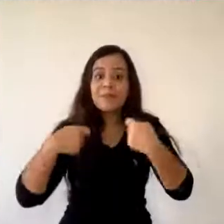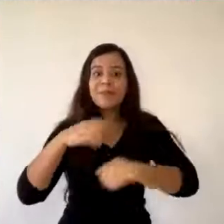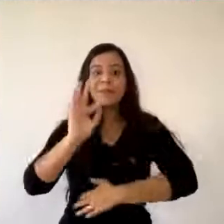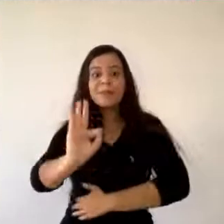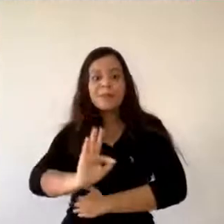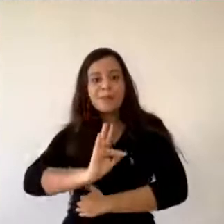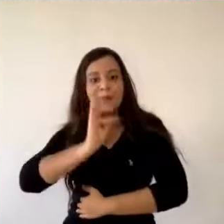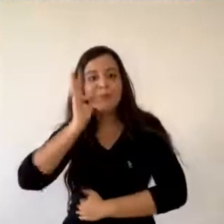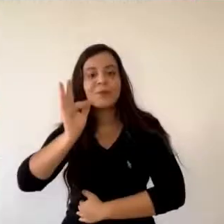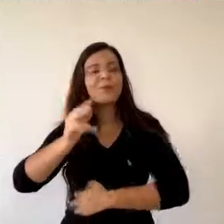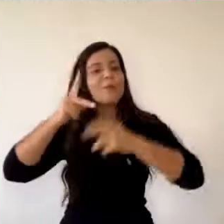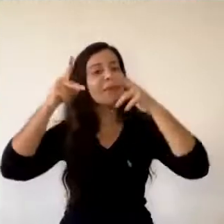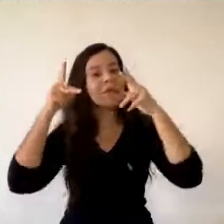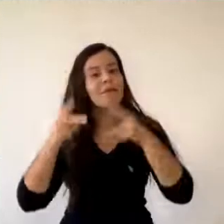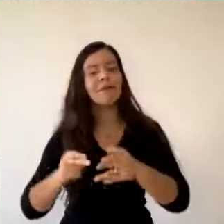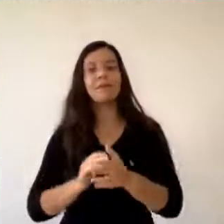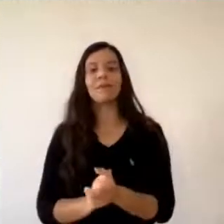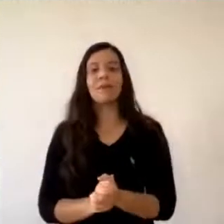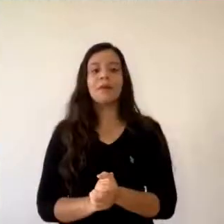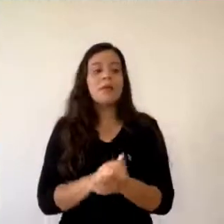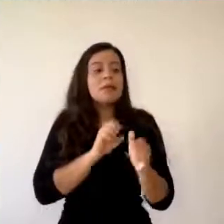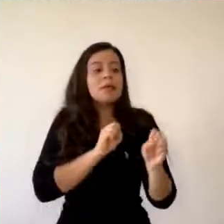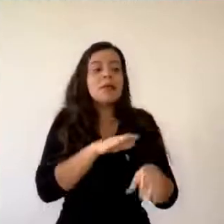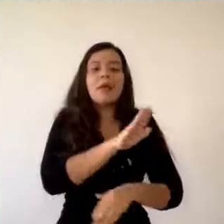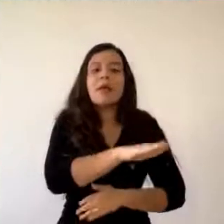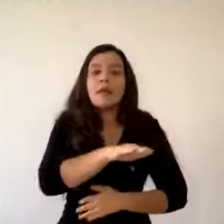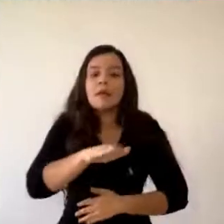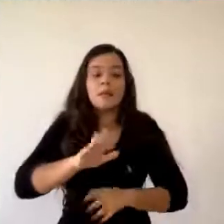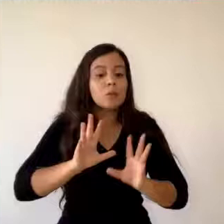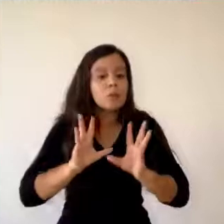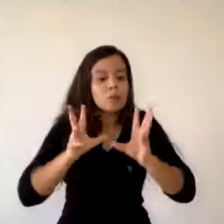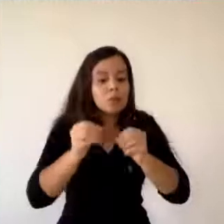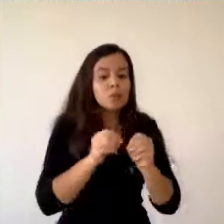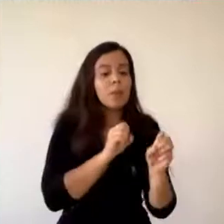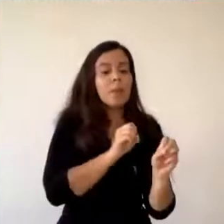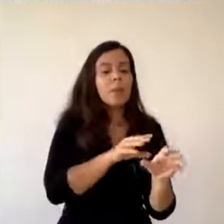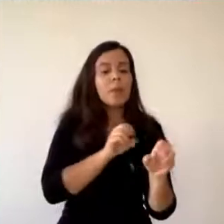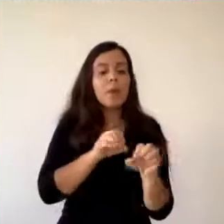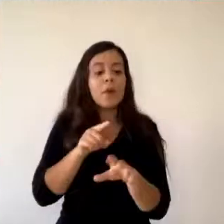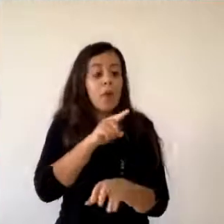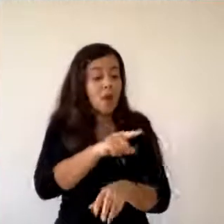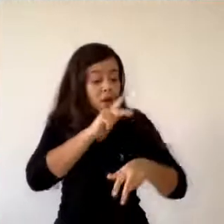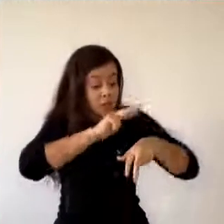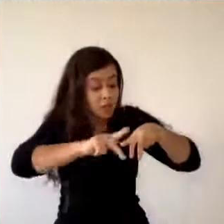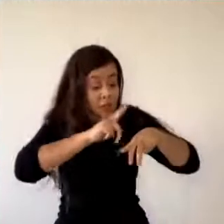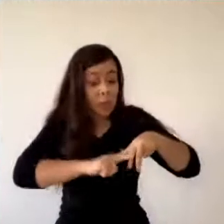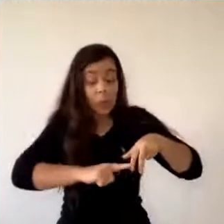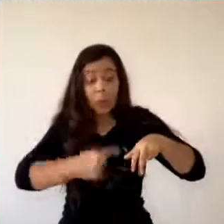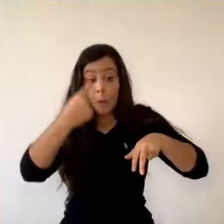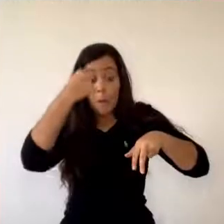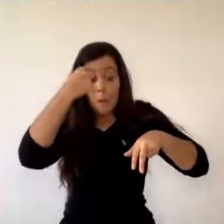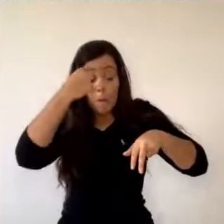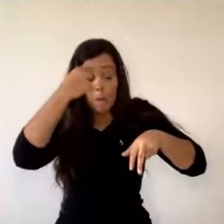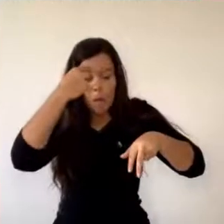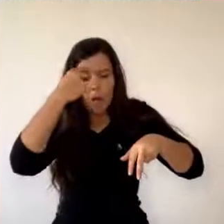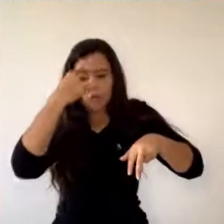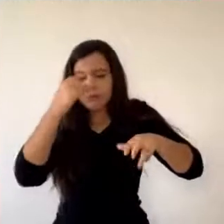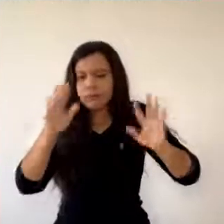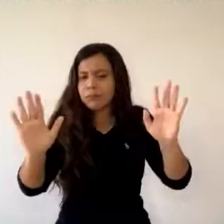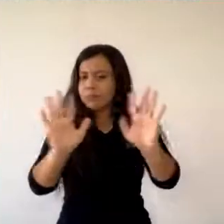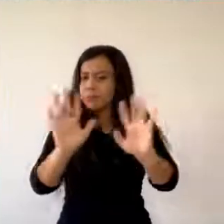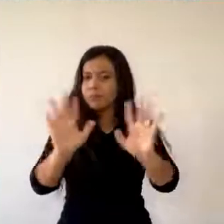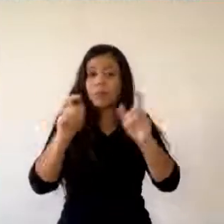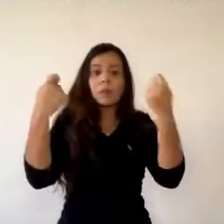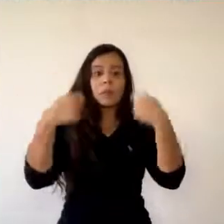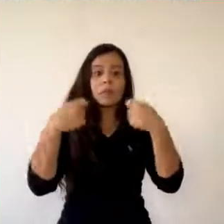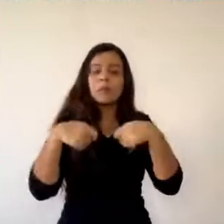children who are going to start understanding that gender is not something to